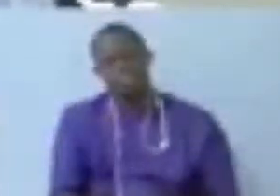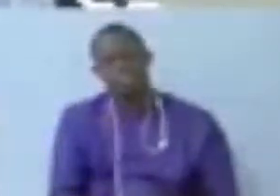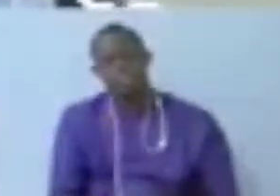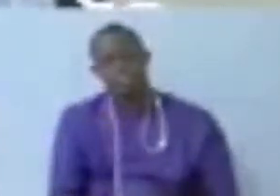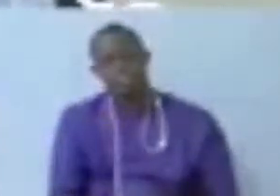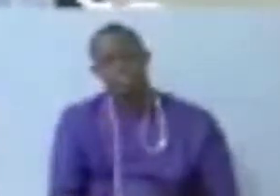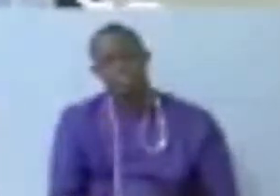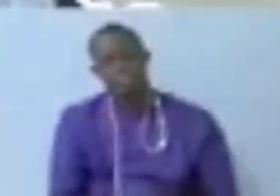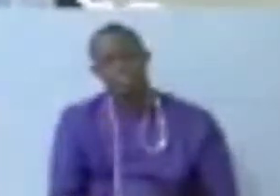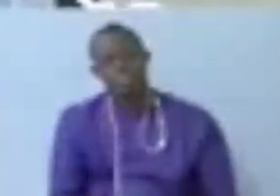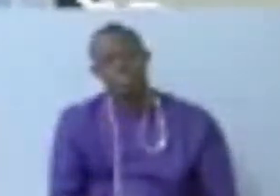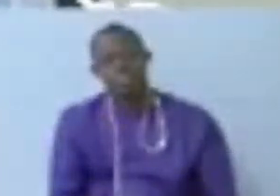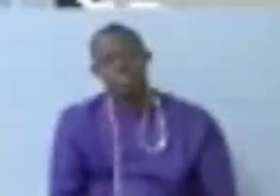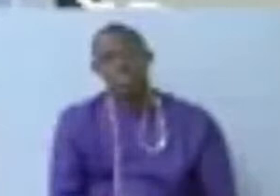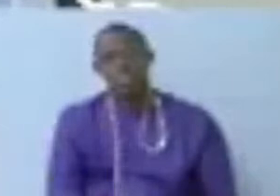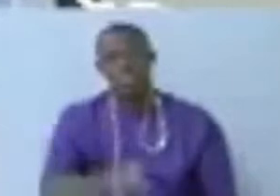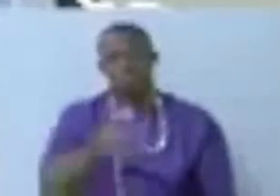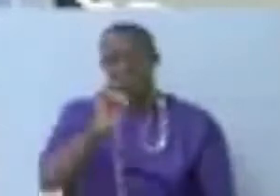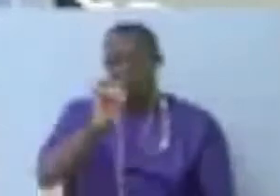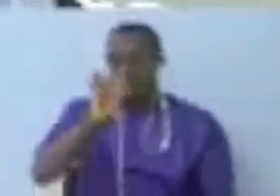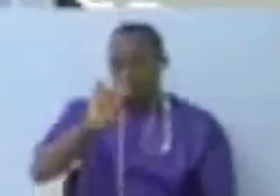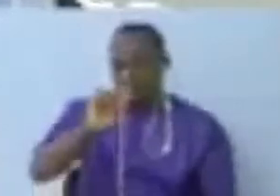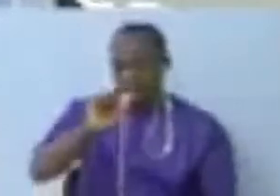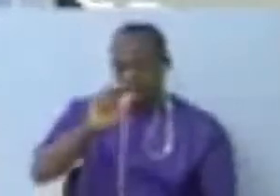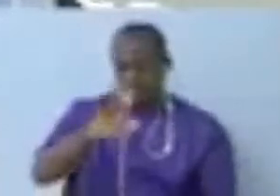Omar Jallo called Oya.